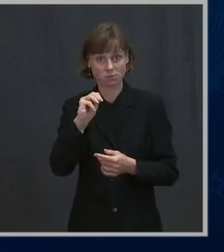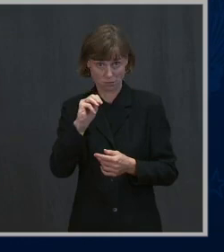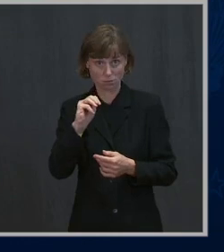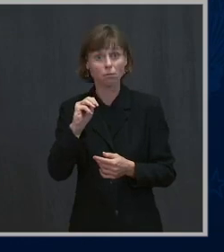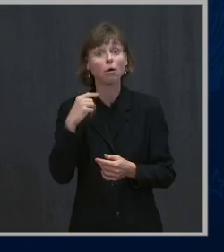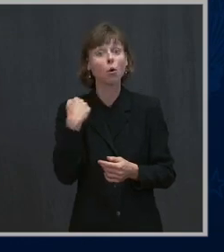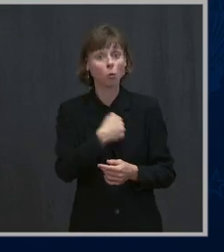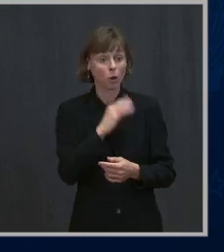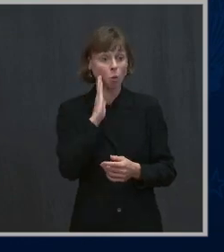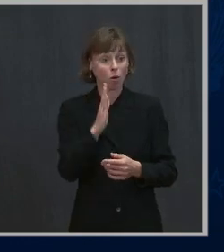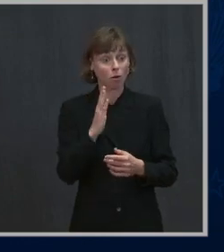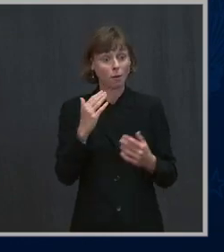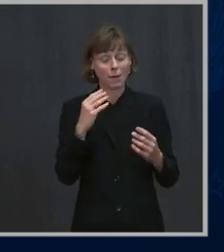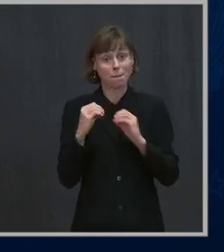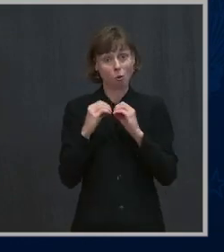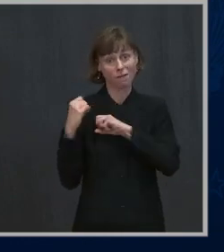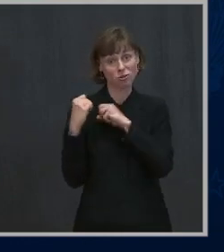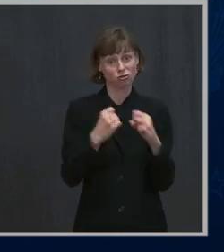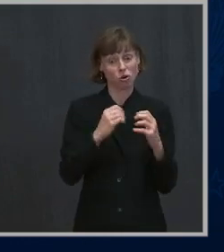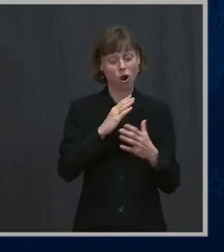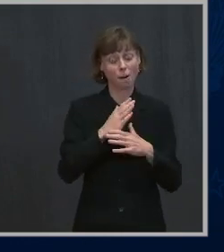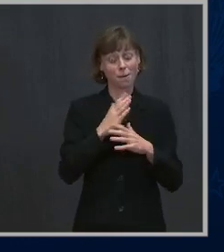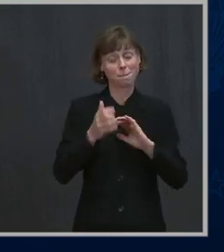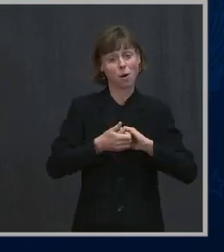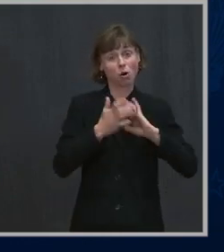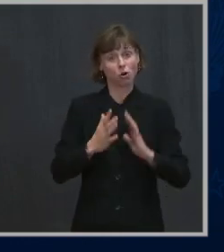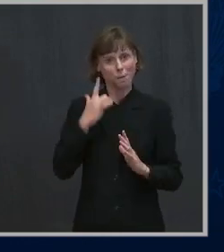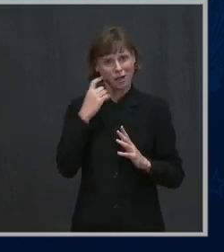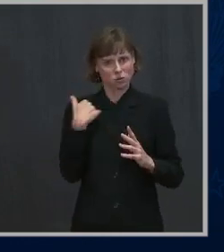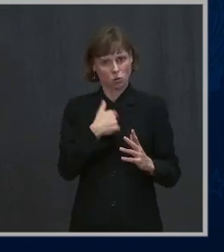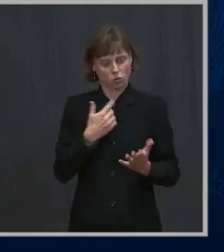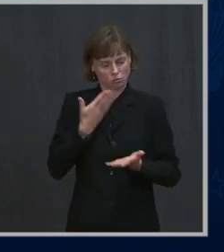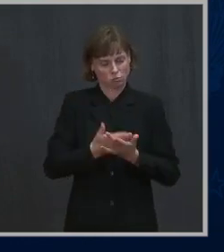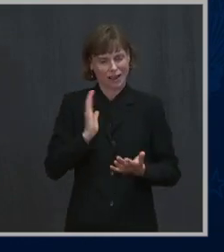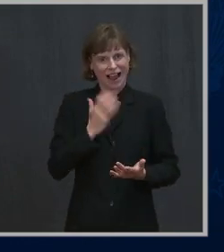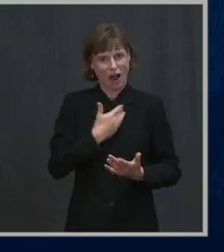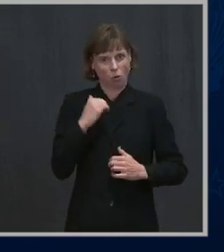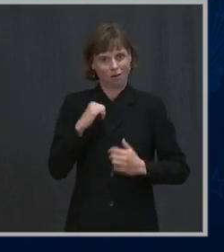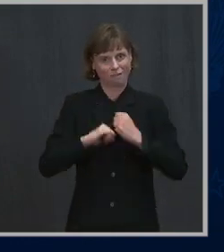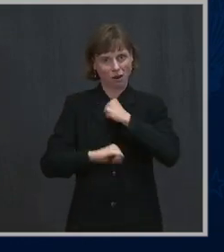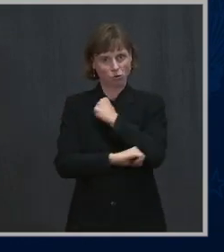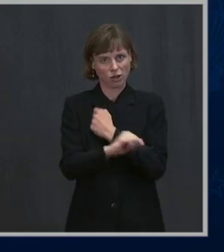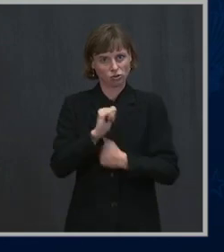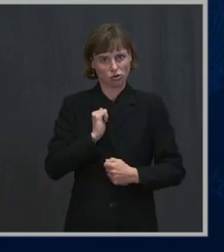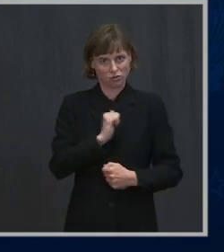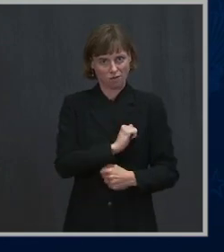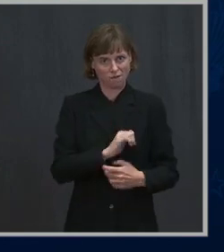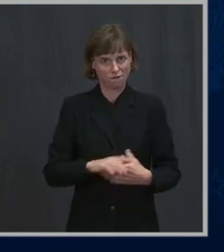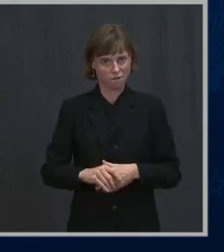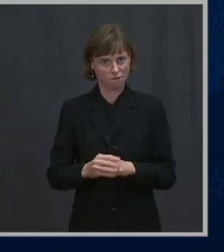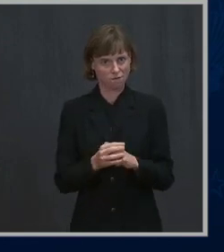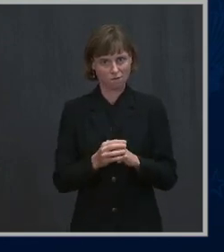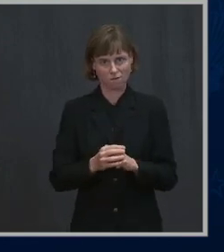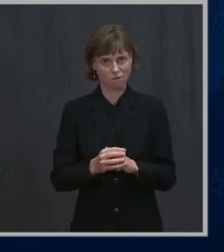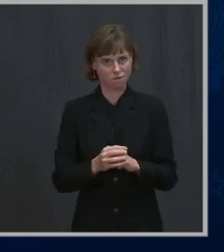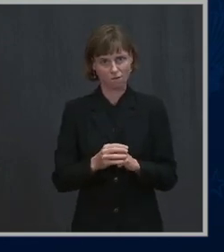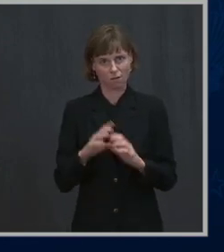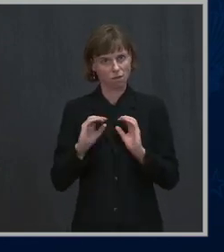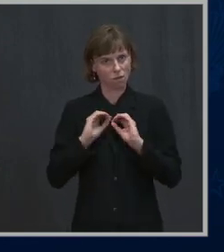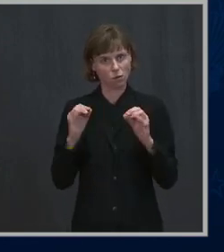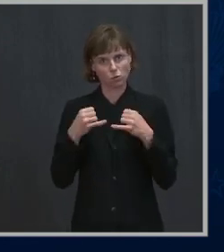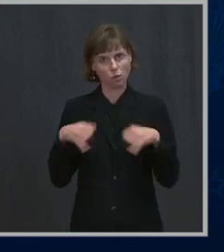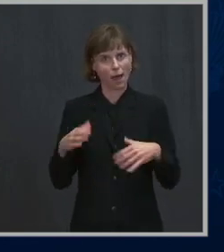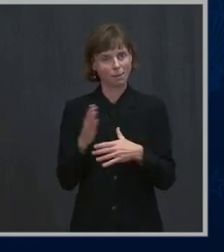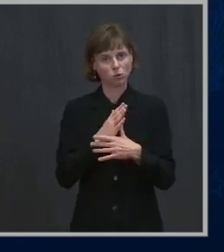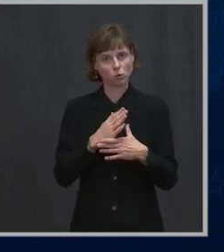partner because of these efforts to shore up our own foundations there's no longer a bright line between foreign and